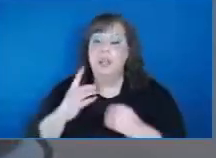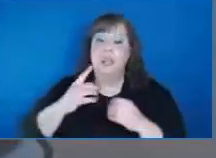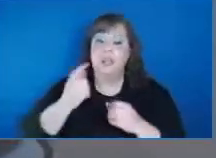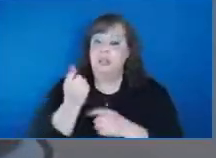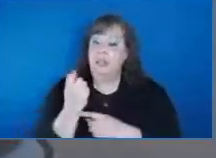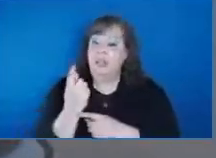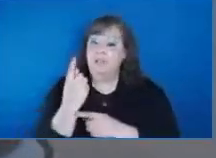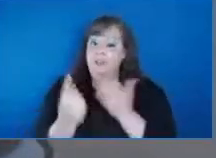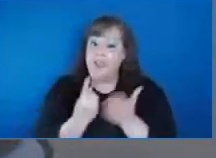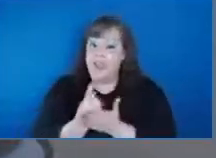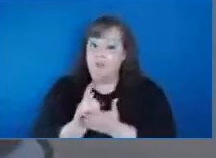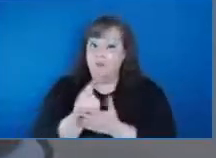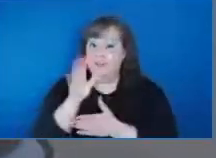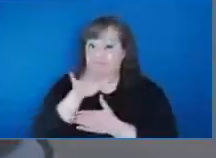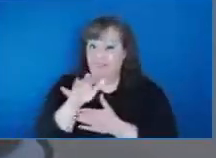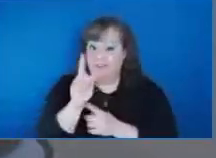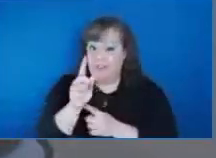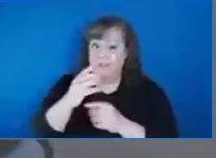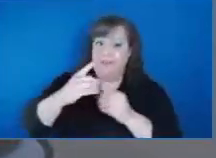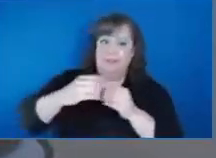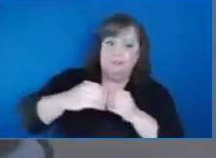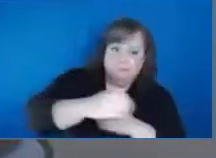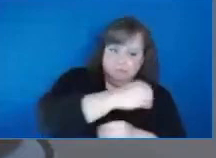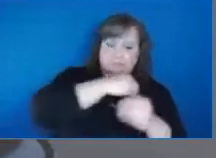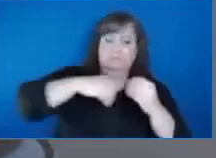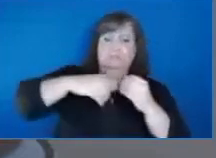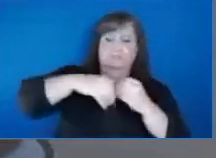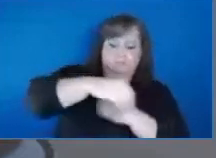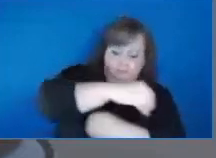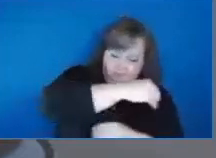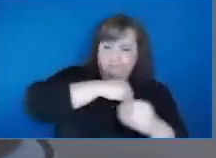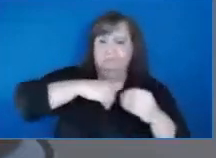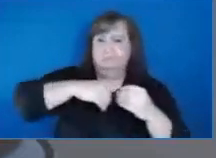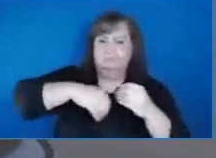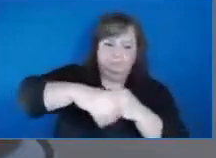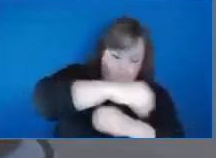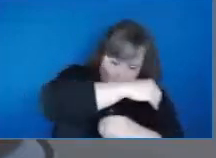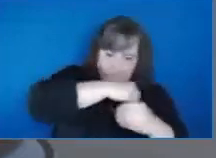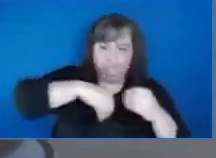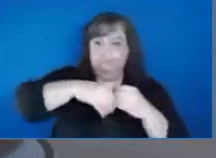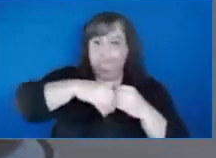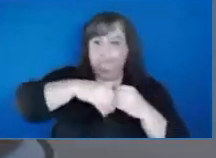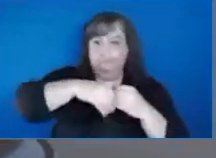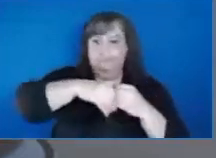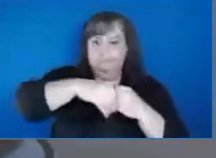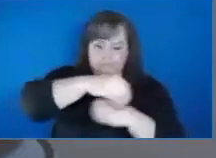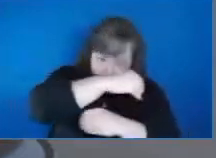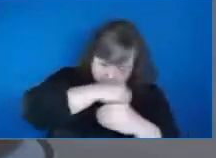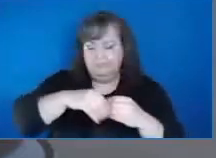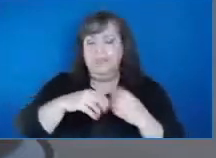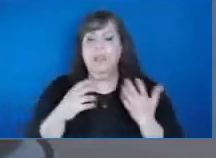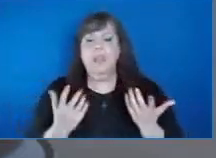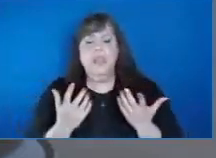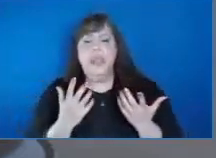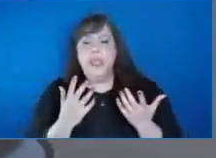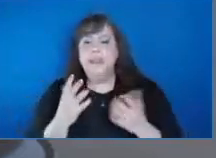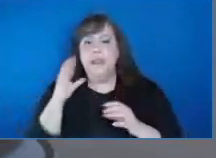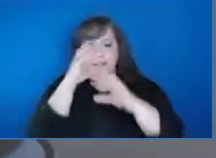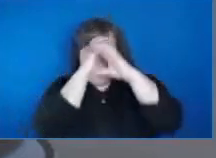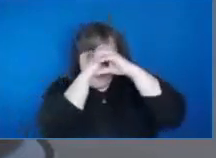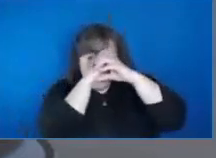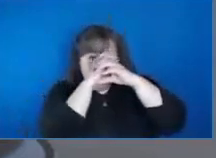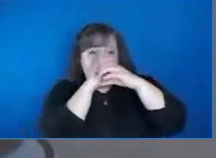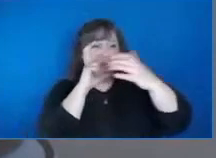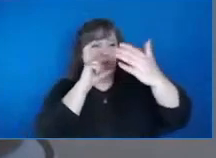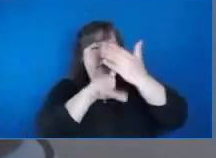minutes. So we're coming around. Sure. Just like a going clock. Going around every 11 hours and 55 minutes. And telescopes on the Earth discovered that this was a